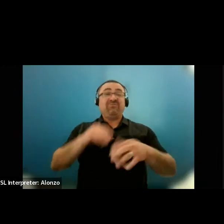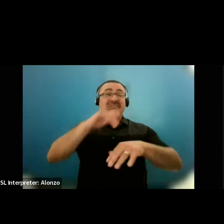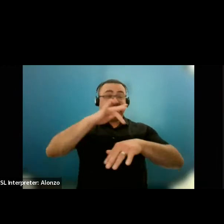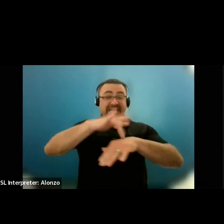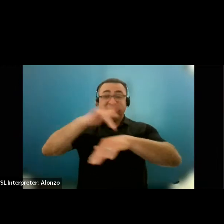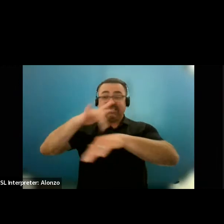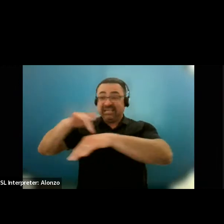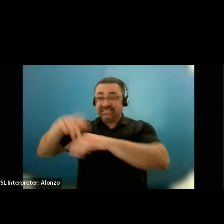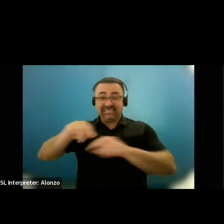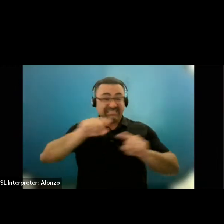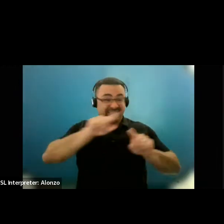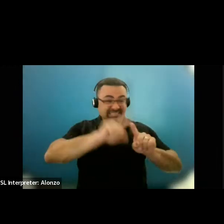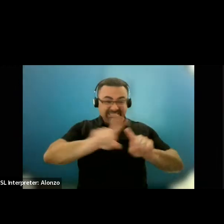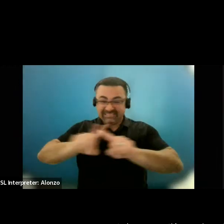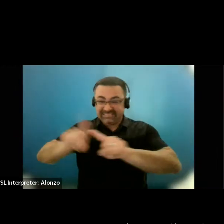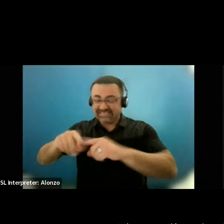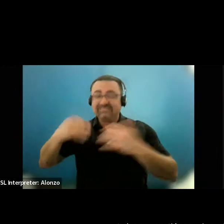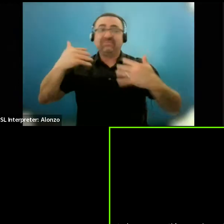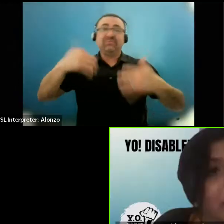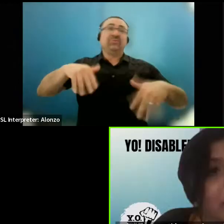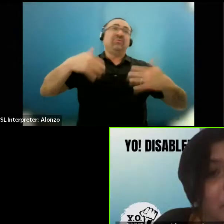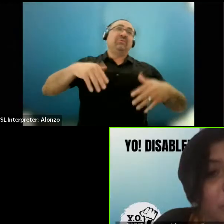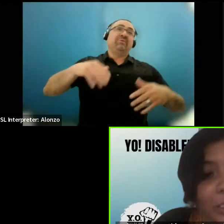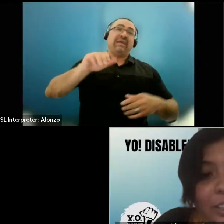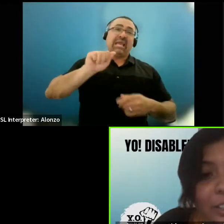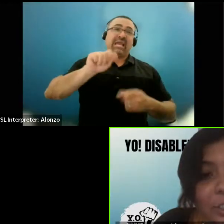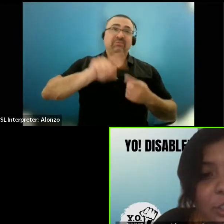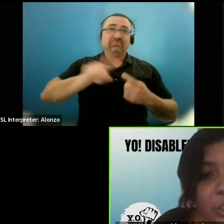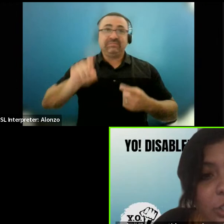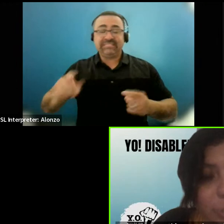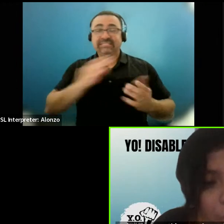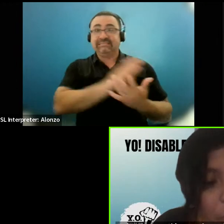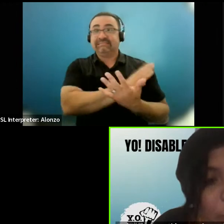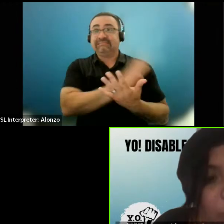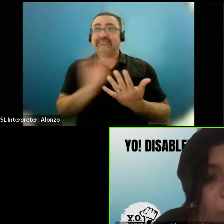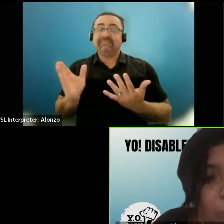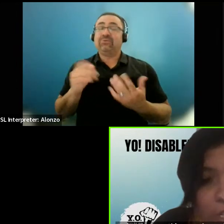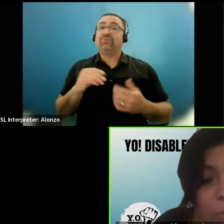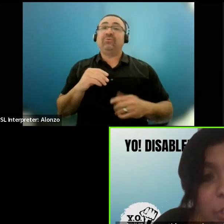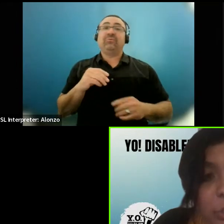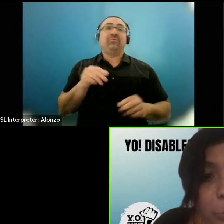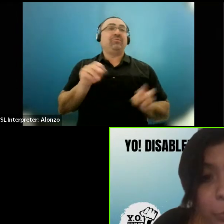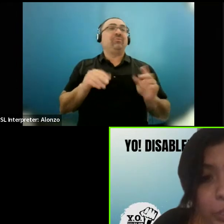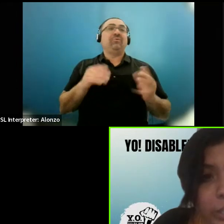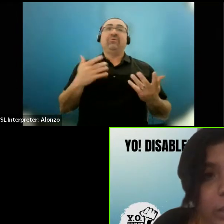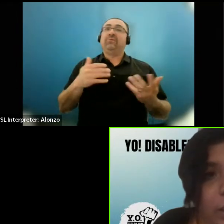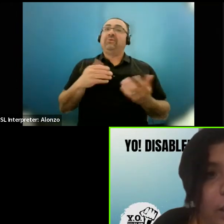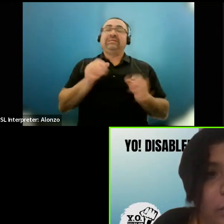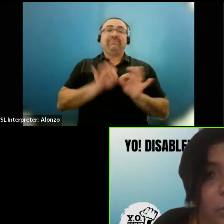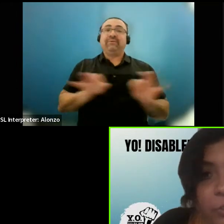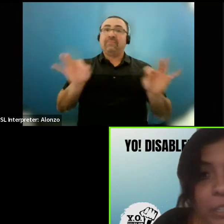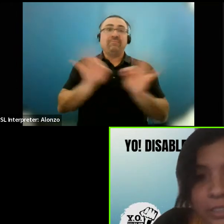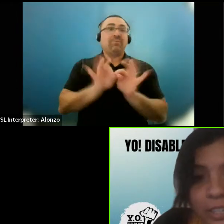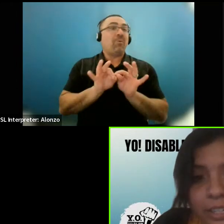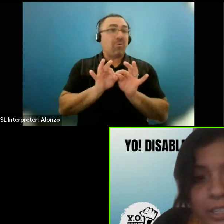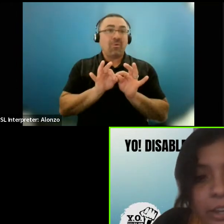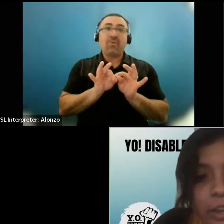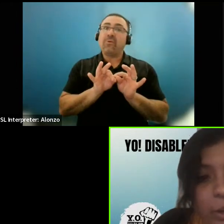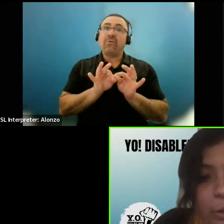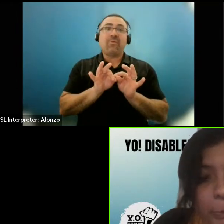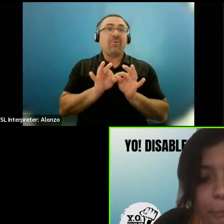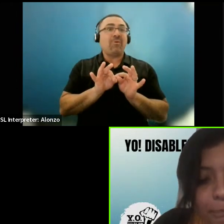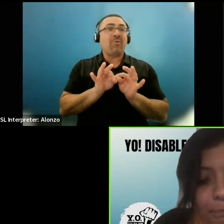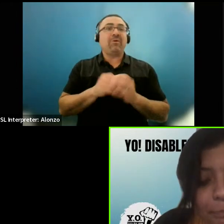everything. So like such like as the history, I think it's so very much important, as Sophia